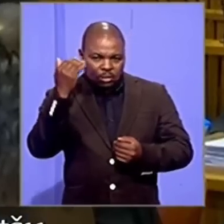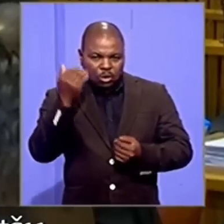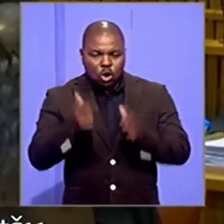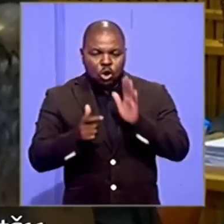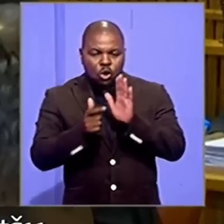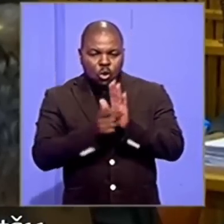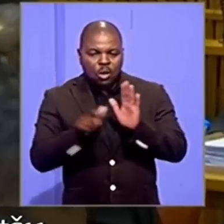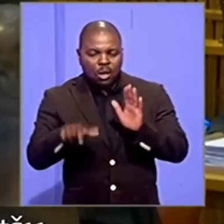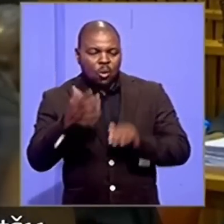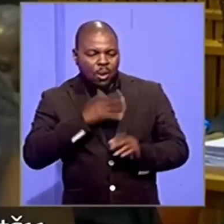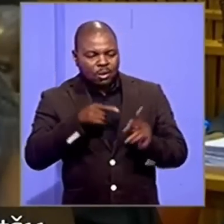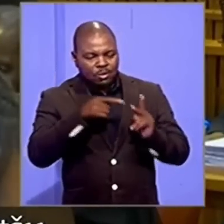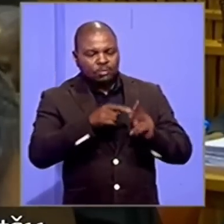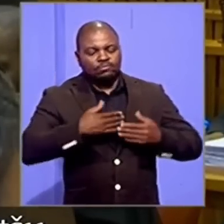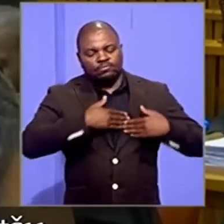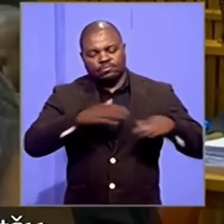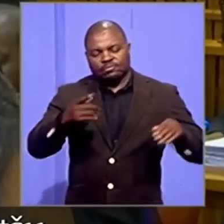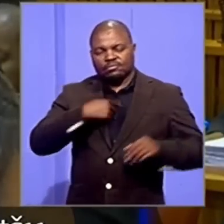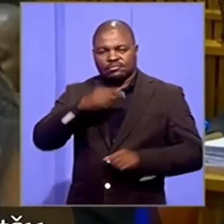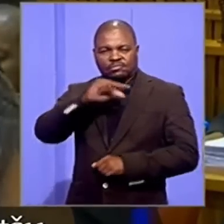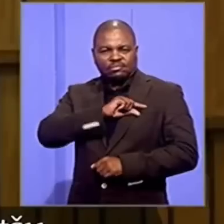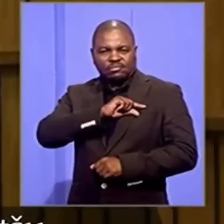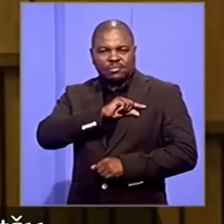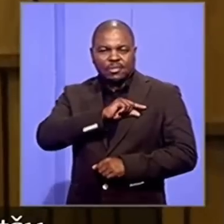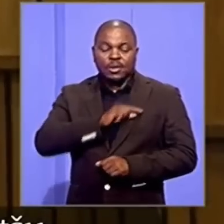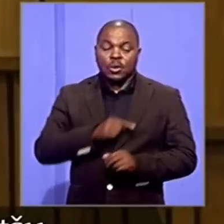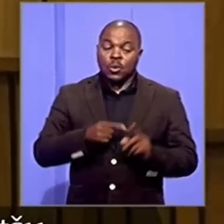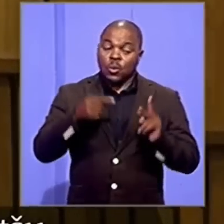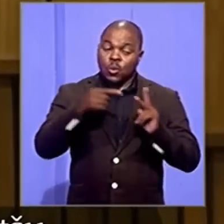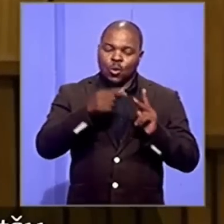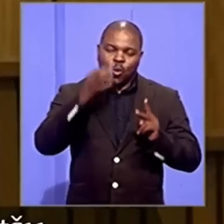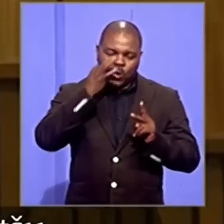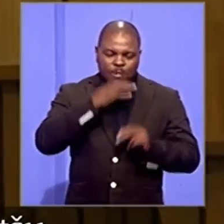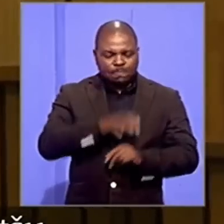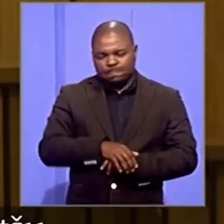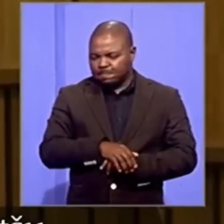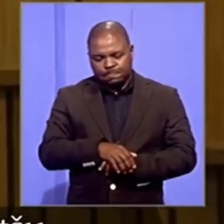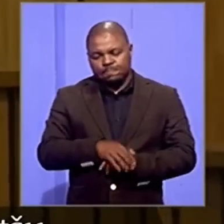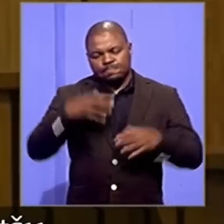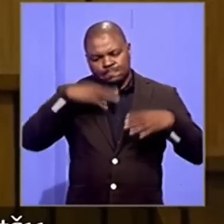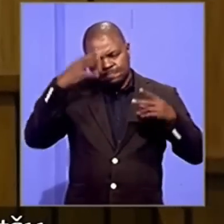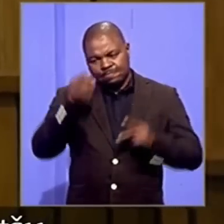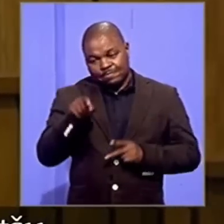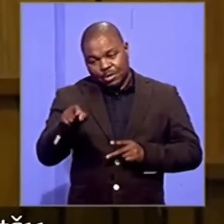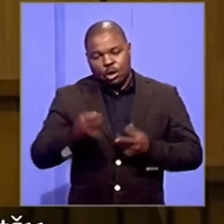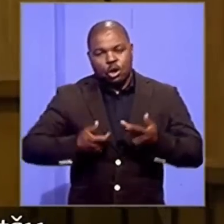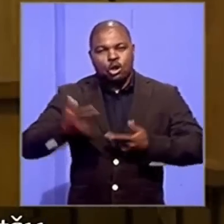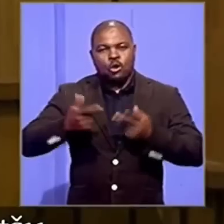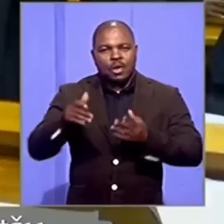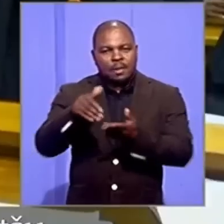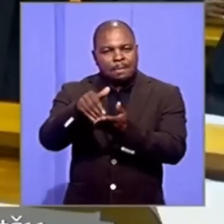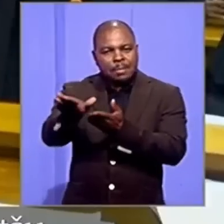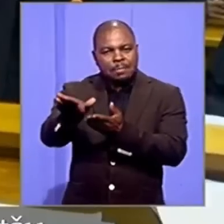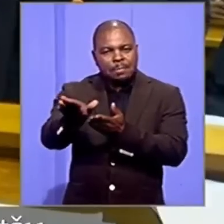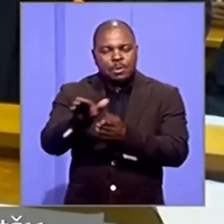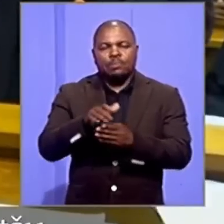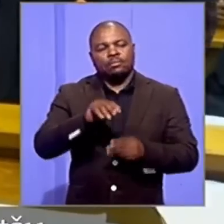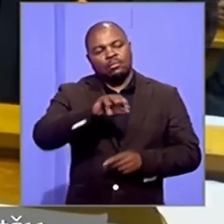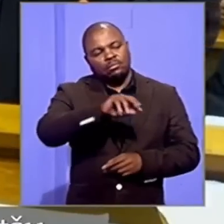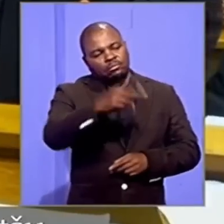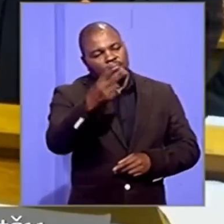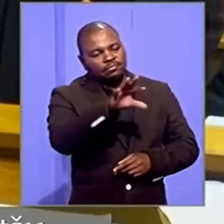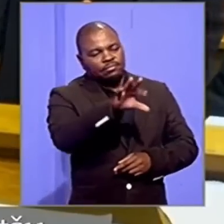moswaradino yo wa maloba. Ntanzi o laeditše gore ao ke ona mabaka a go mo dira gore a rake Mchiyako gomme a